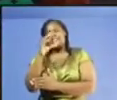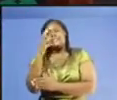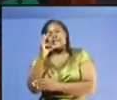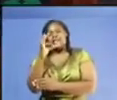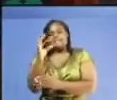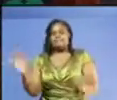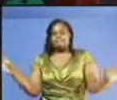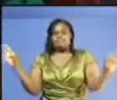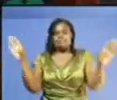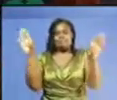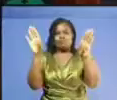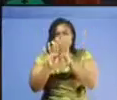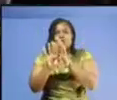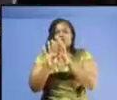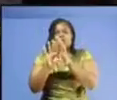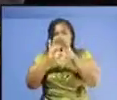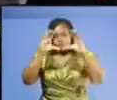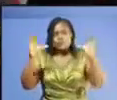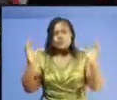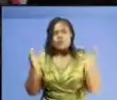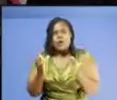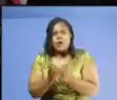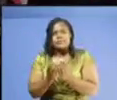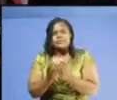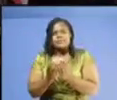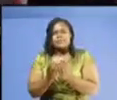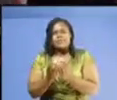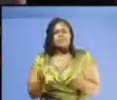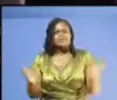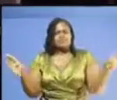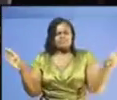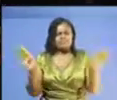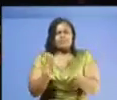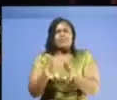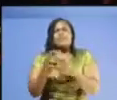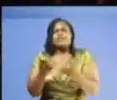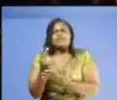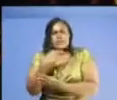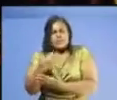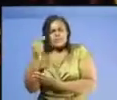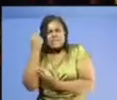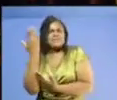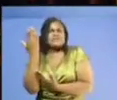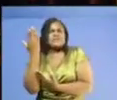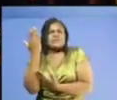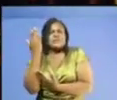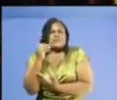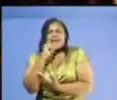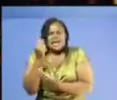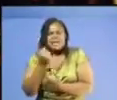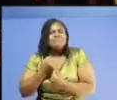shut down the stuff you think you couldn't live without. Then he said, pay me some attention.